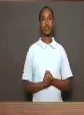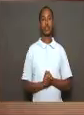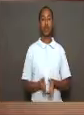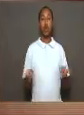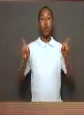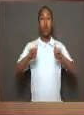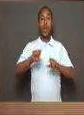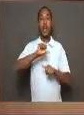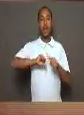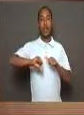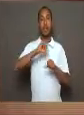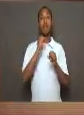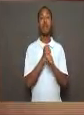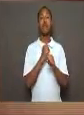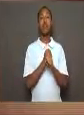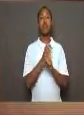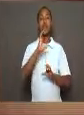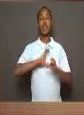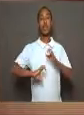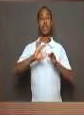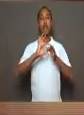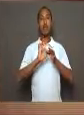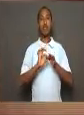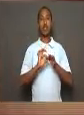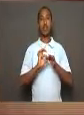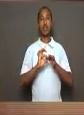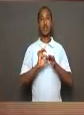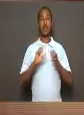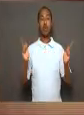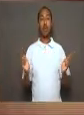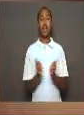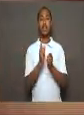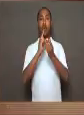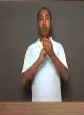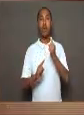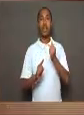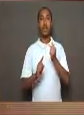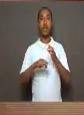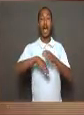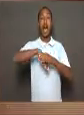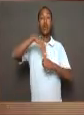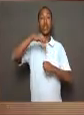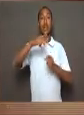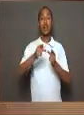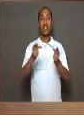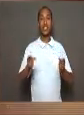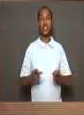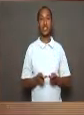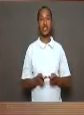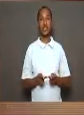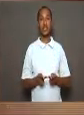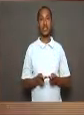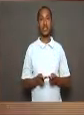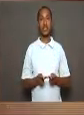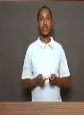When atoms form chemical bonds, they connect only by their outer regions.